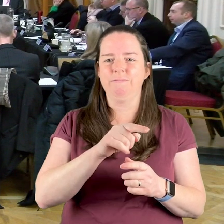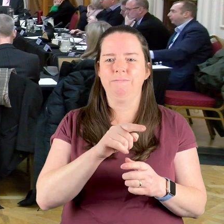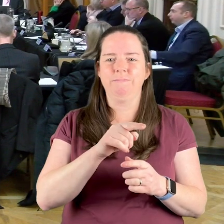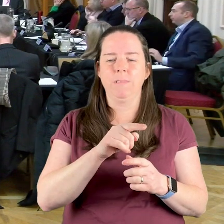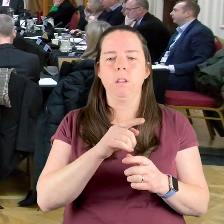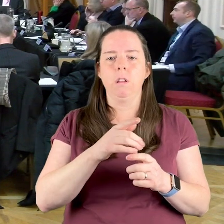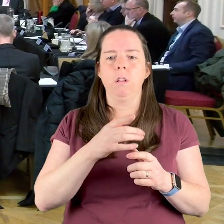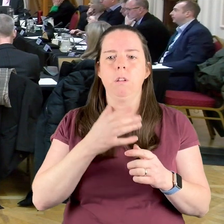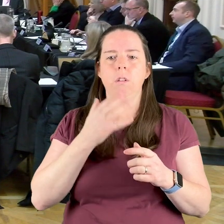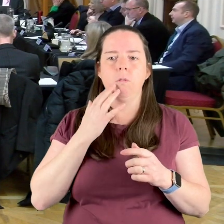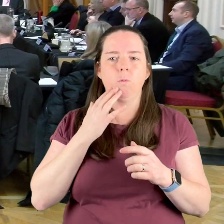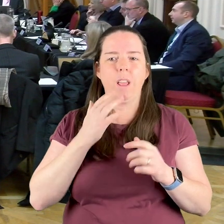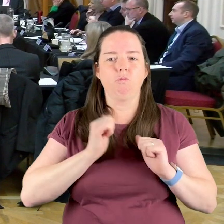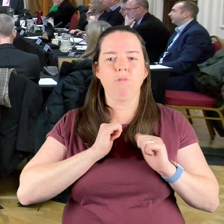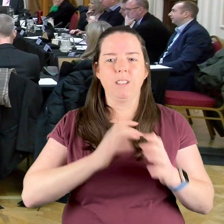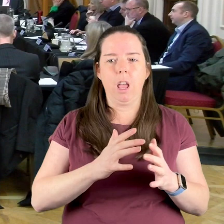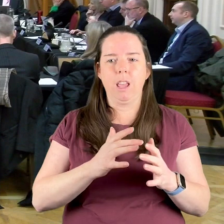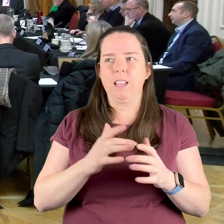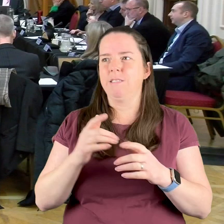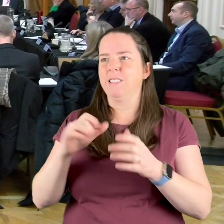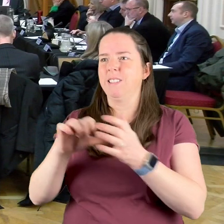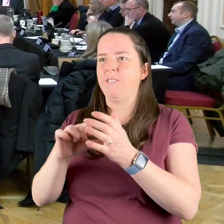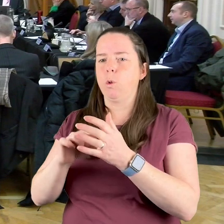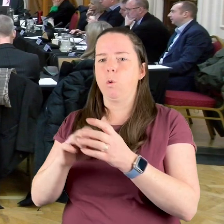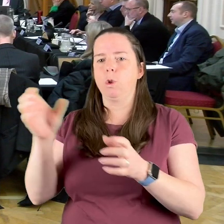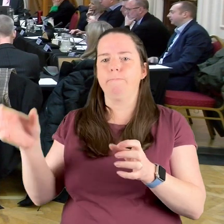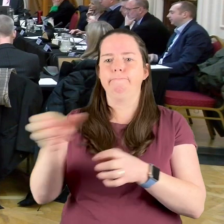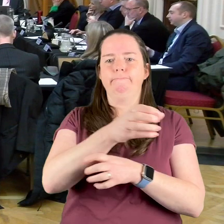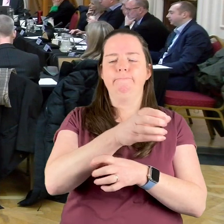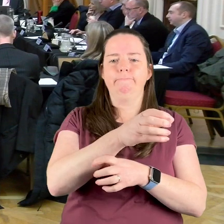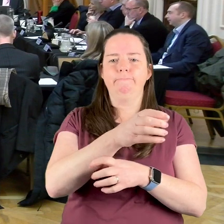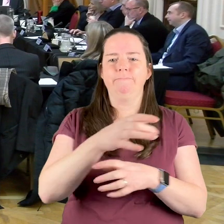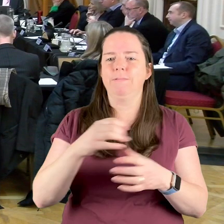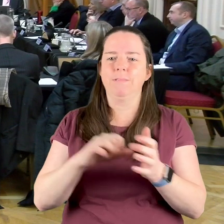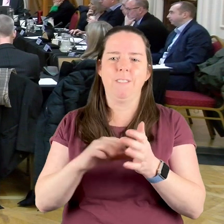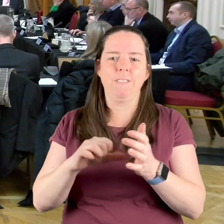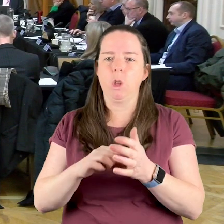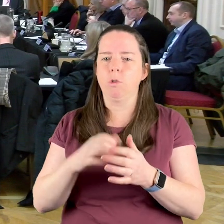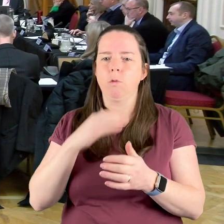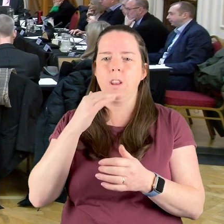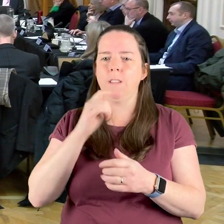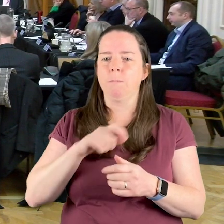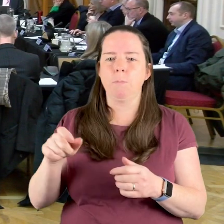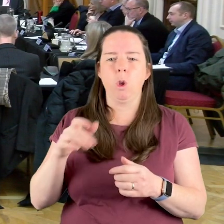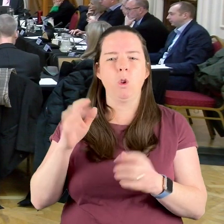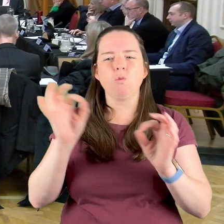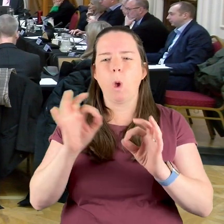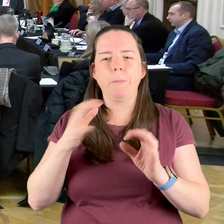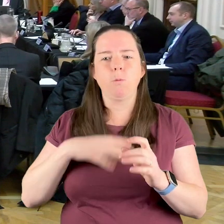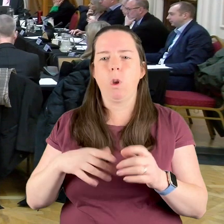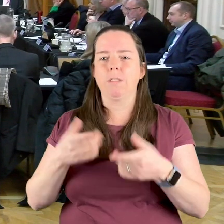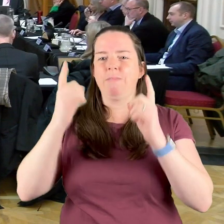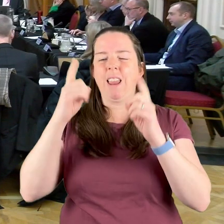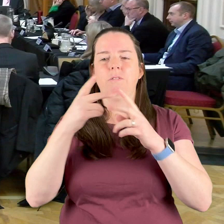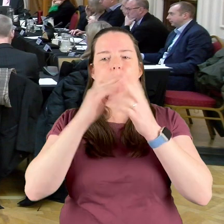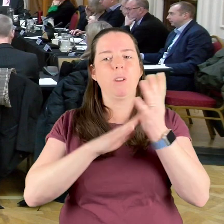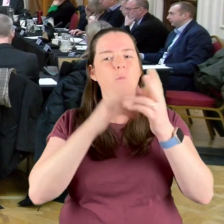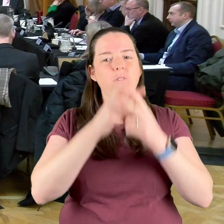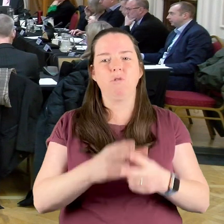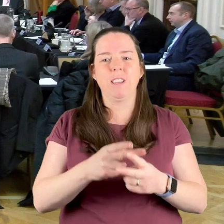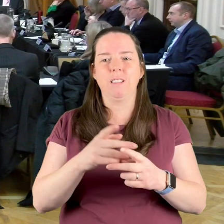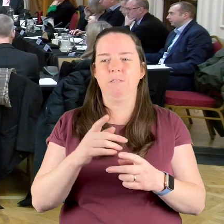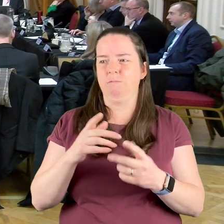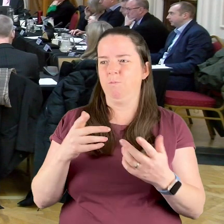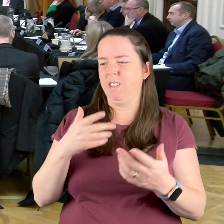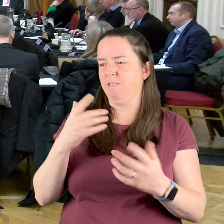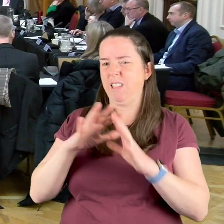jobs, once they retire, then to get somebody to step up is really hard because there are just not enough people around. Nobody wants to be head of midwifery anymore, by the